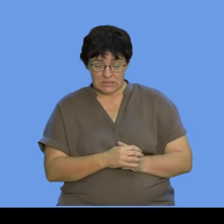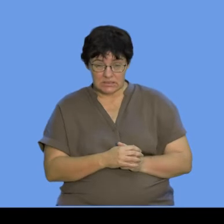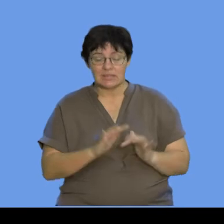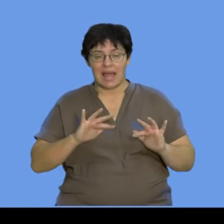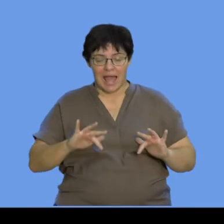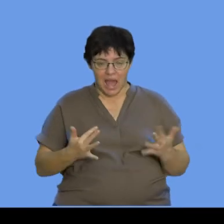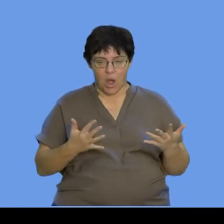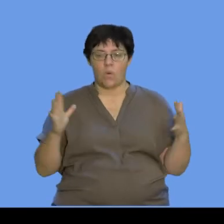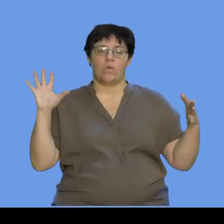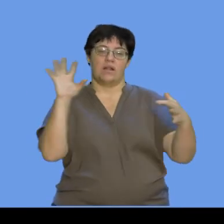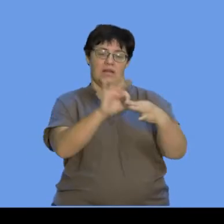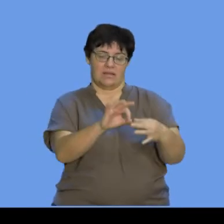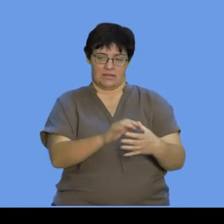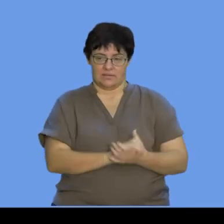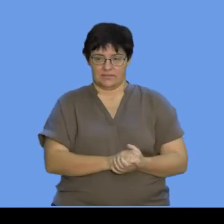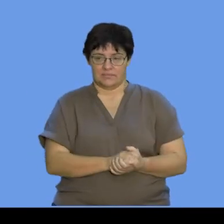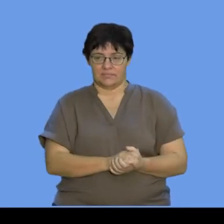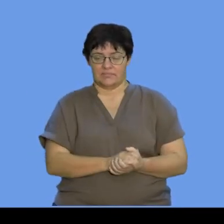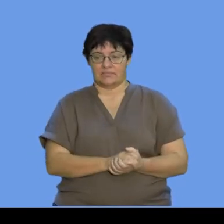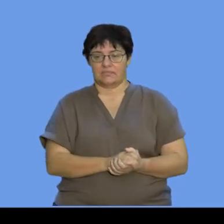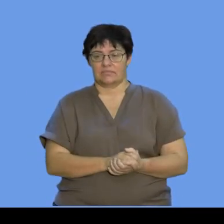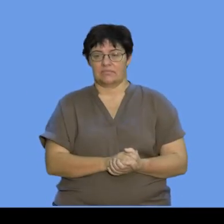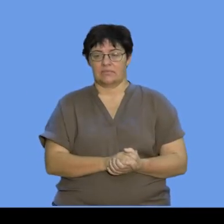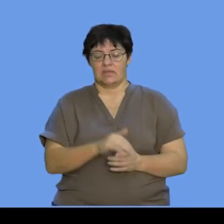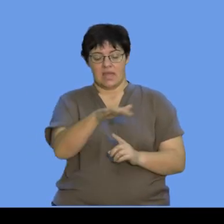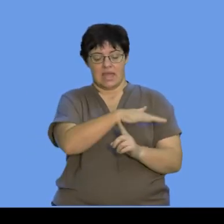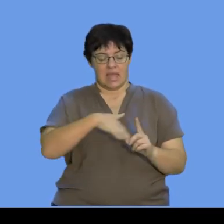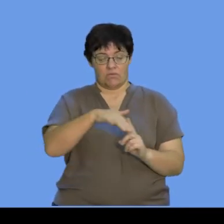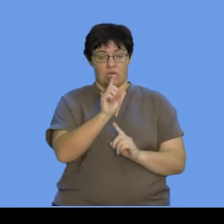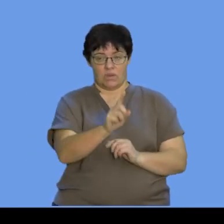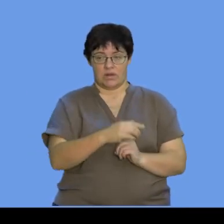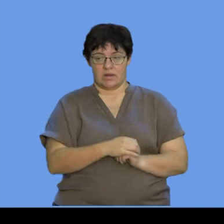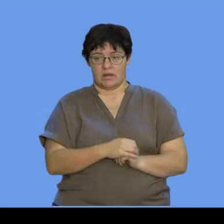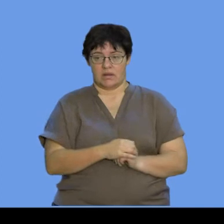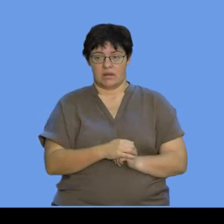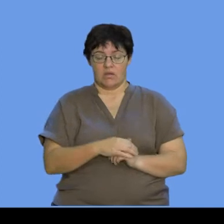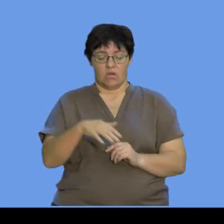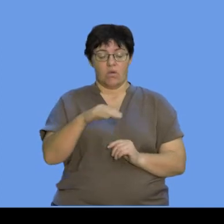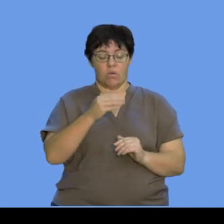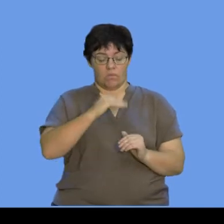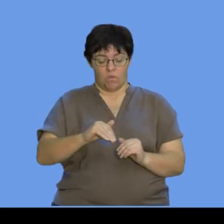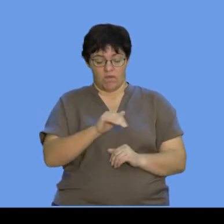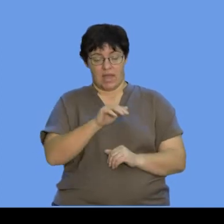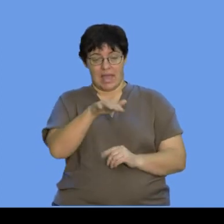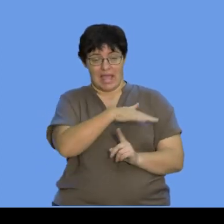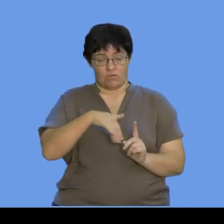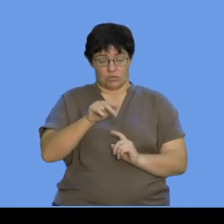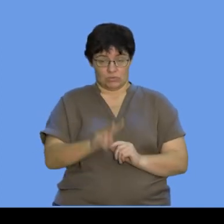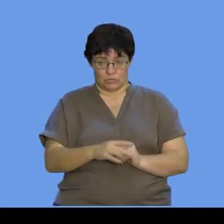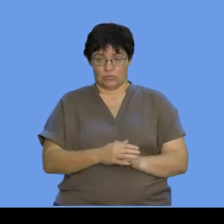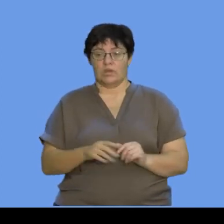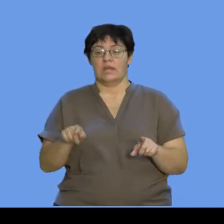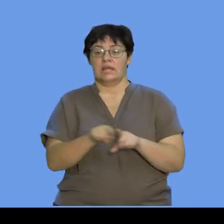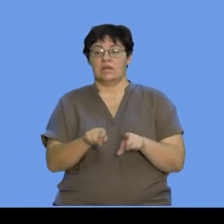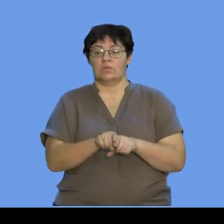see? That's how you can then link these things. So area 1 over area 2